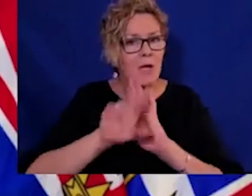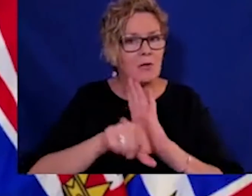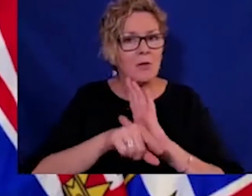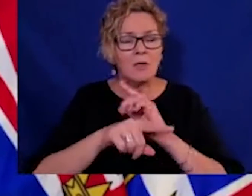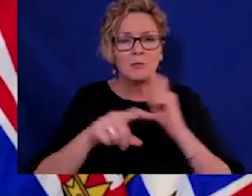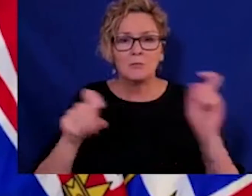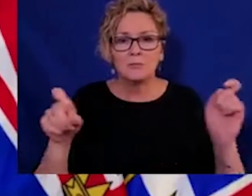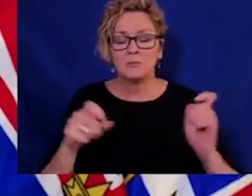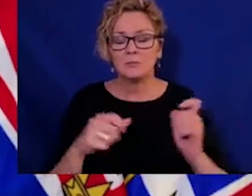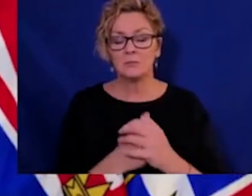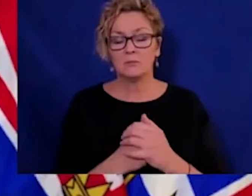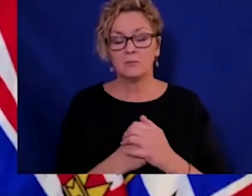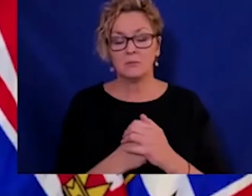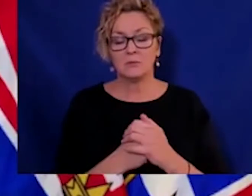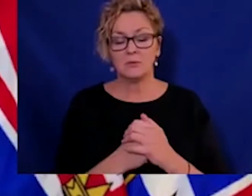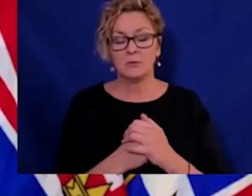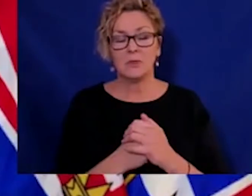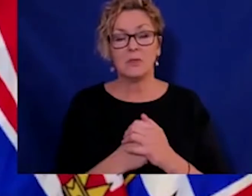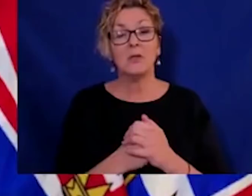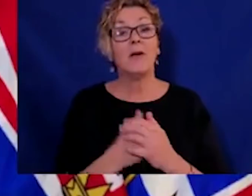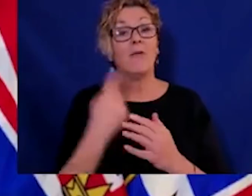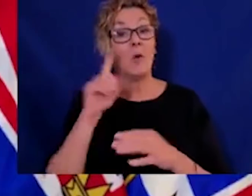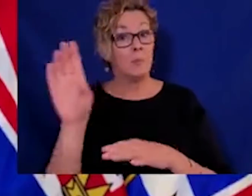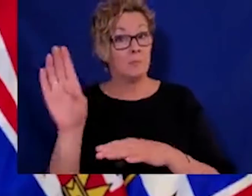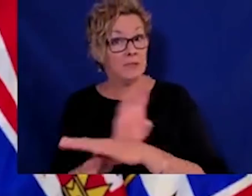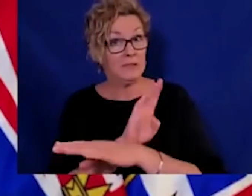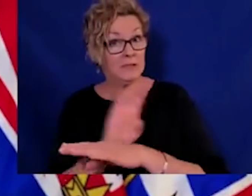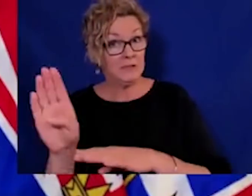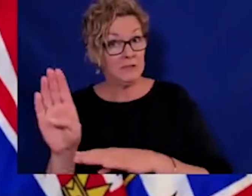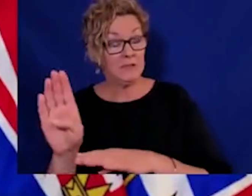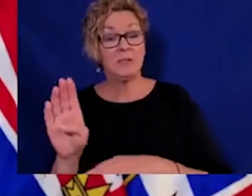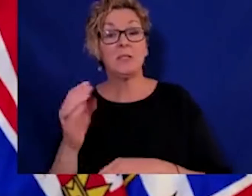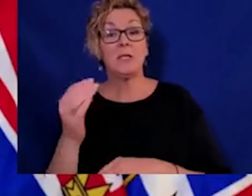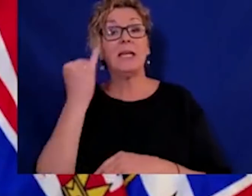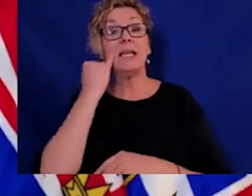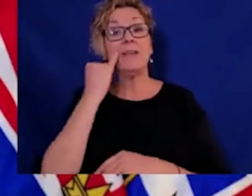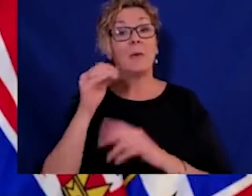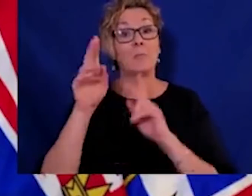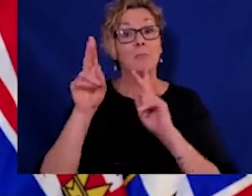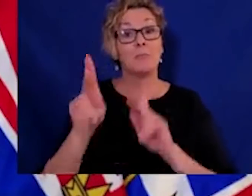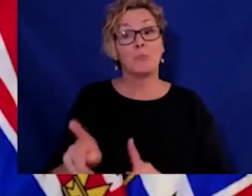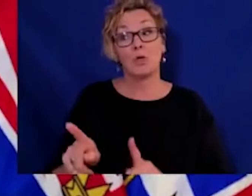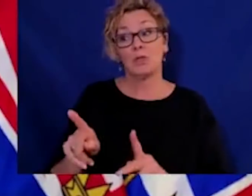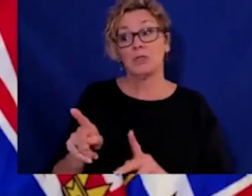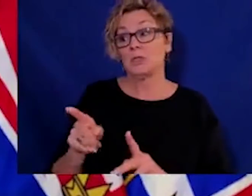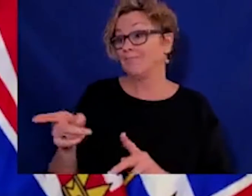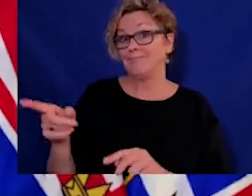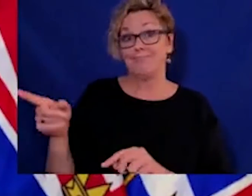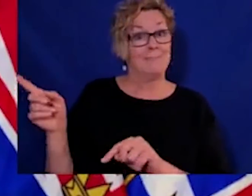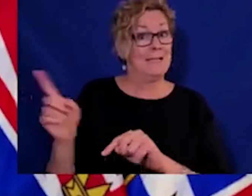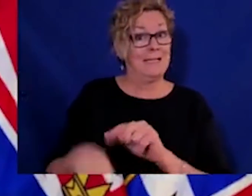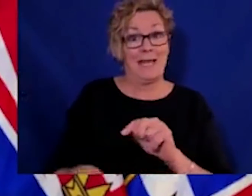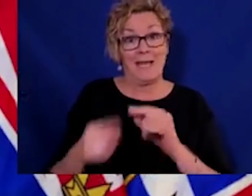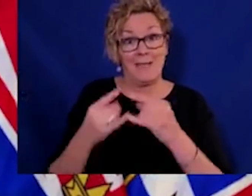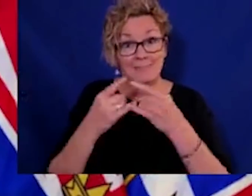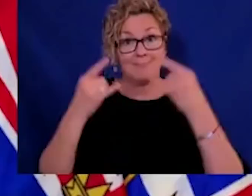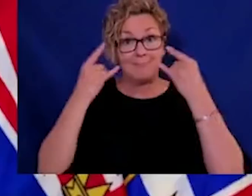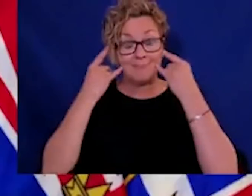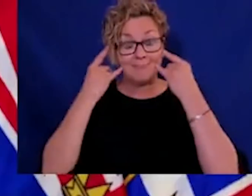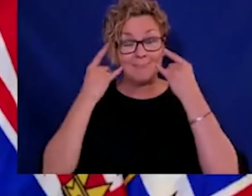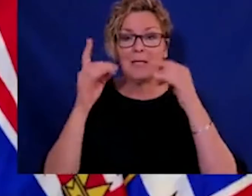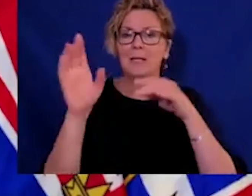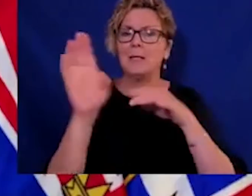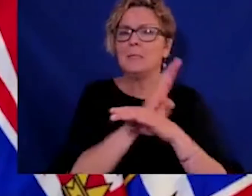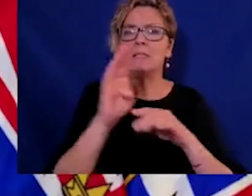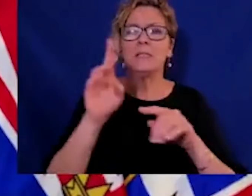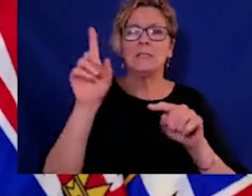are unable to wear masks must be accommodated. That means we cannot deny them services, but we need to find alternative